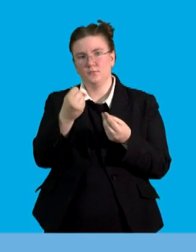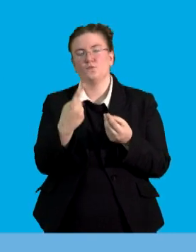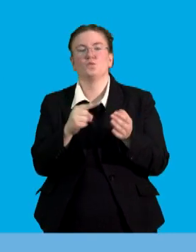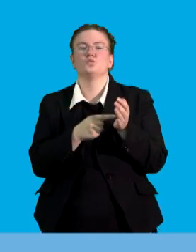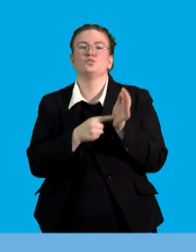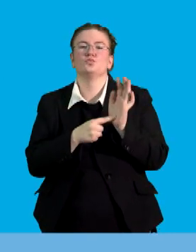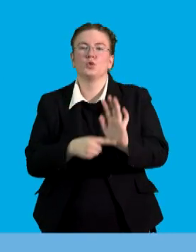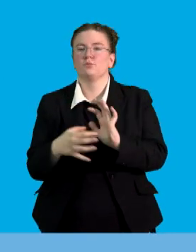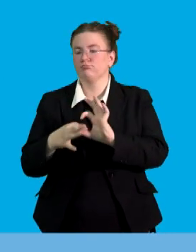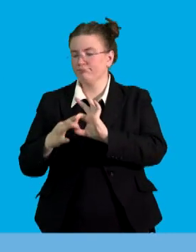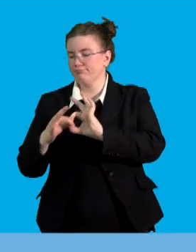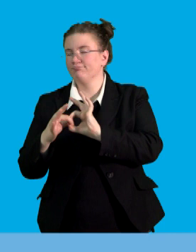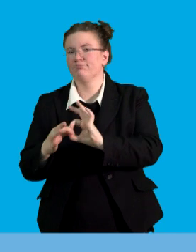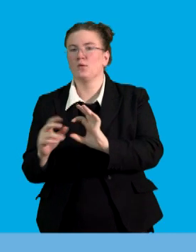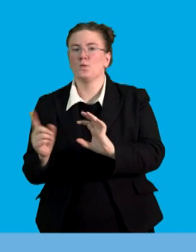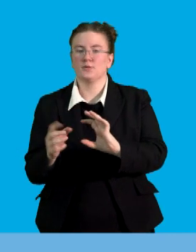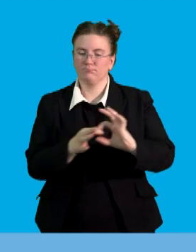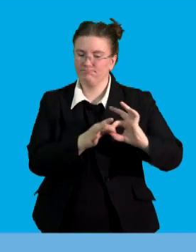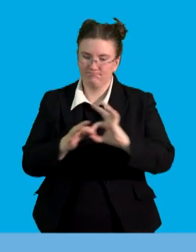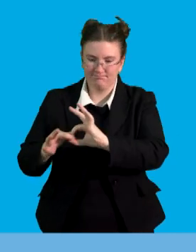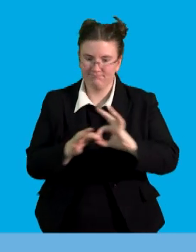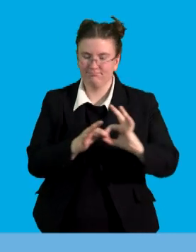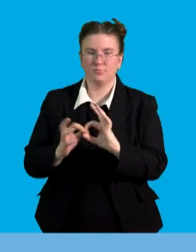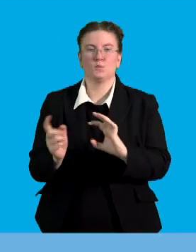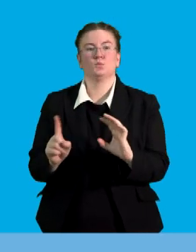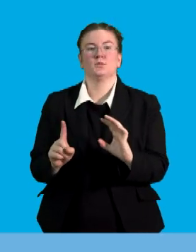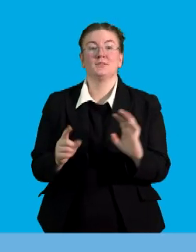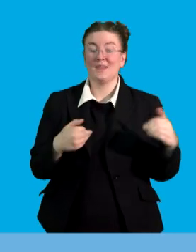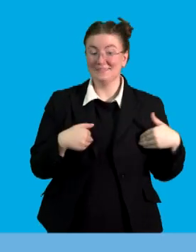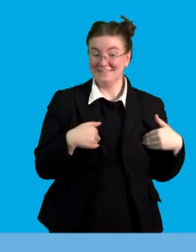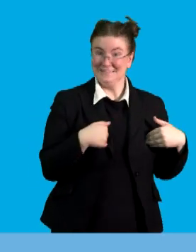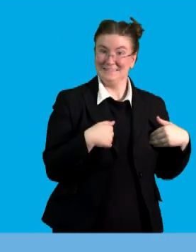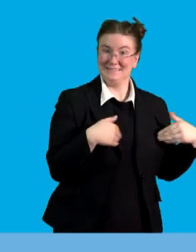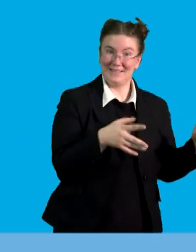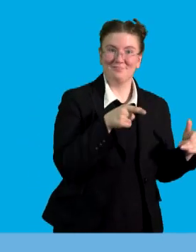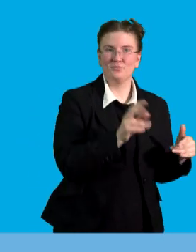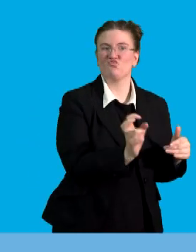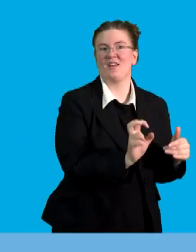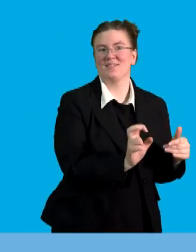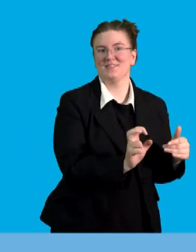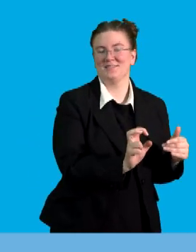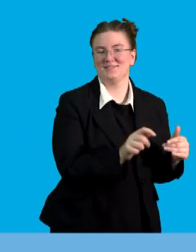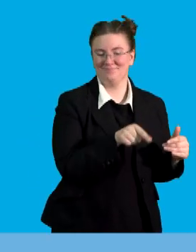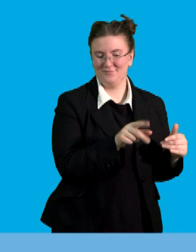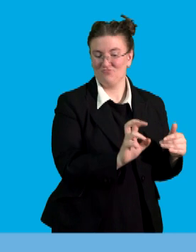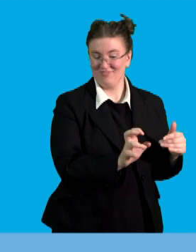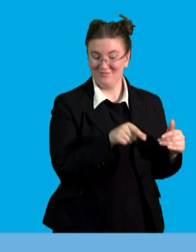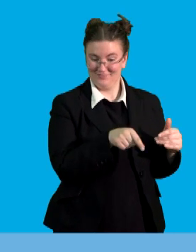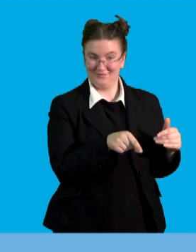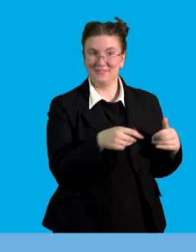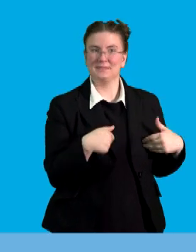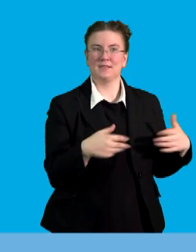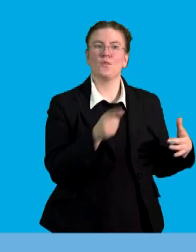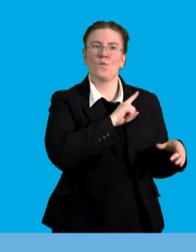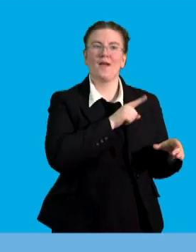and the substances that are produced. Remember that the starting substances are known as the reactants because those are the substances